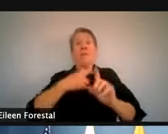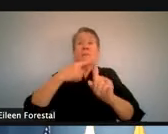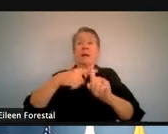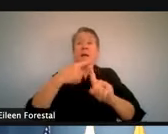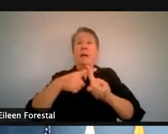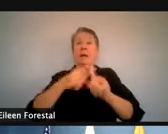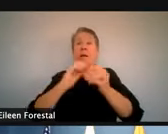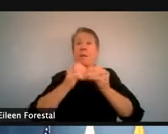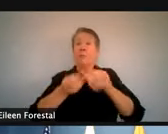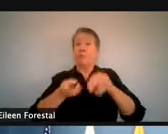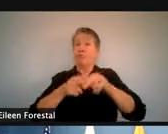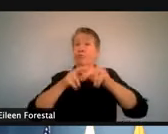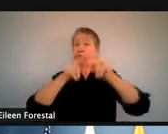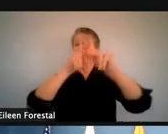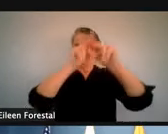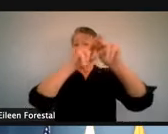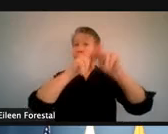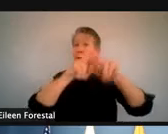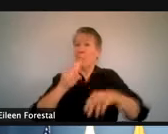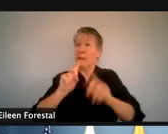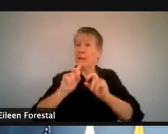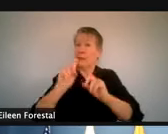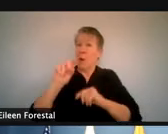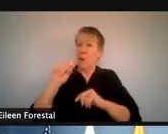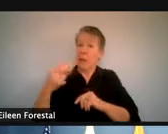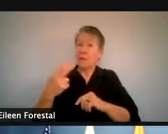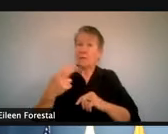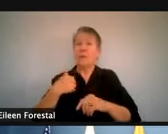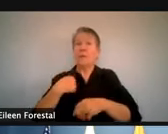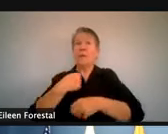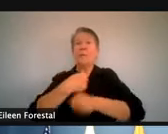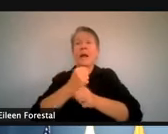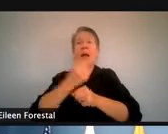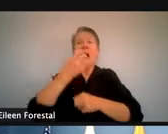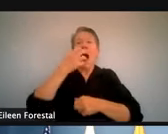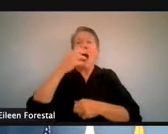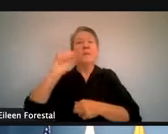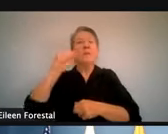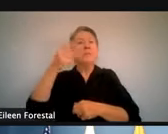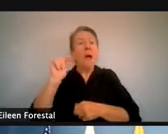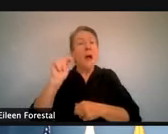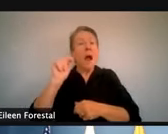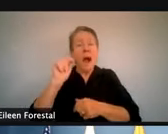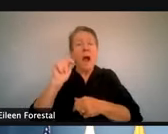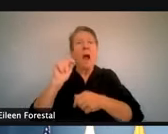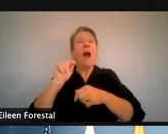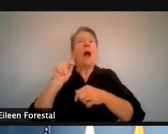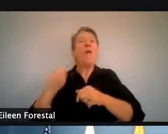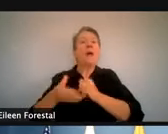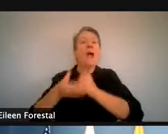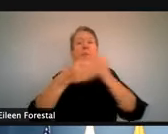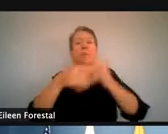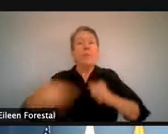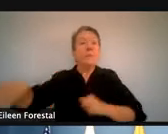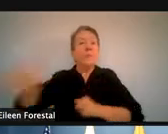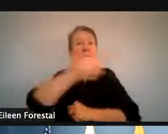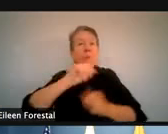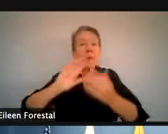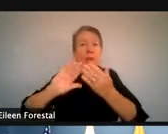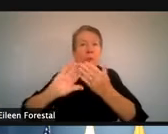department created hotspot teams to support communities that need help responding to an increase in cases